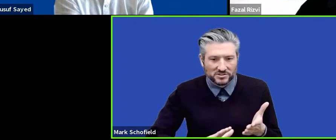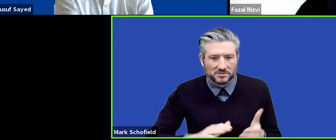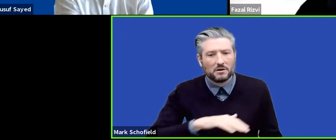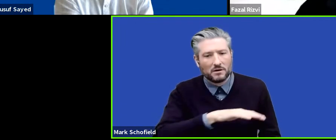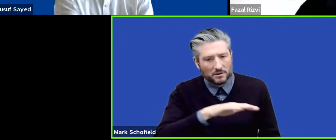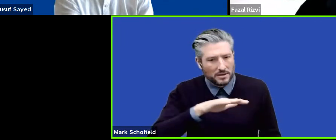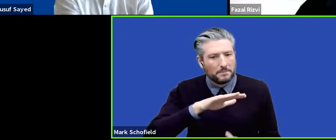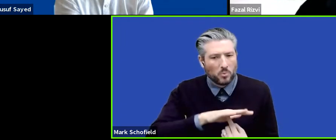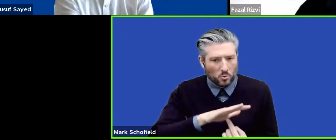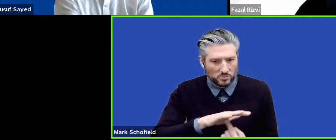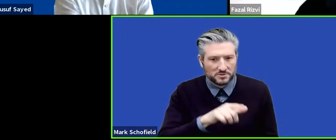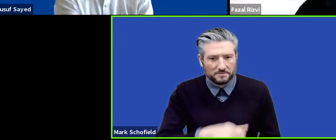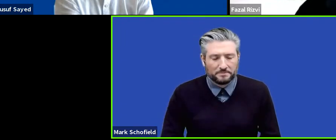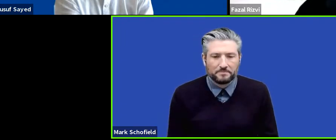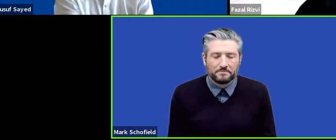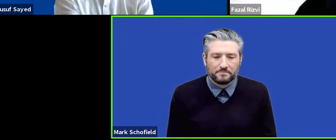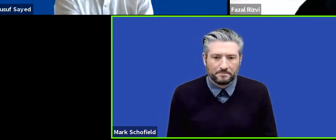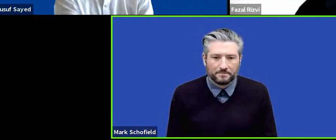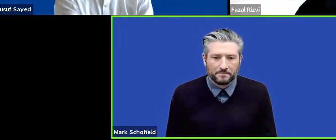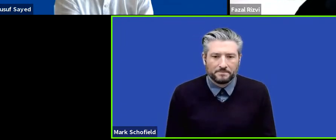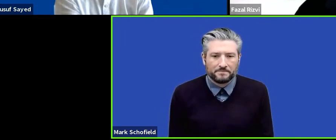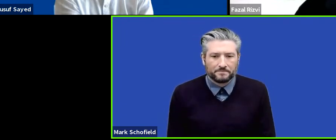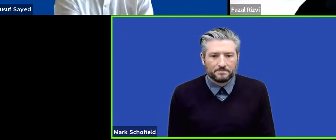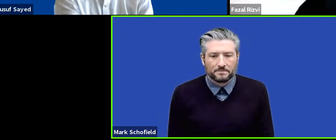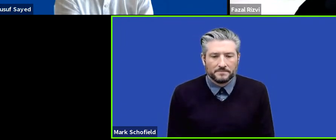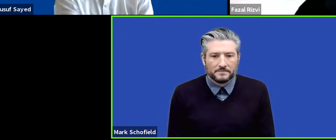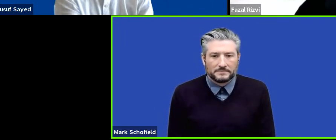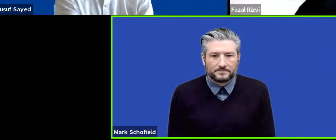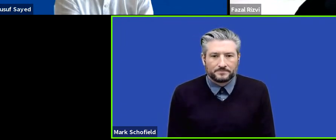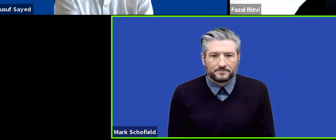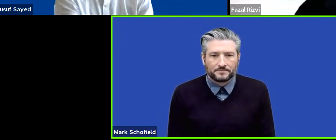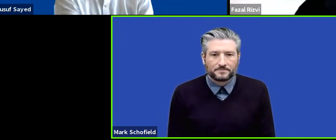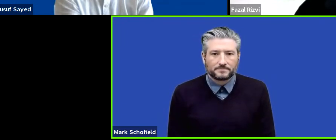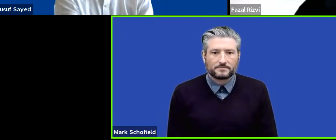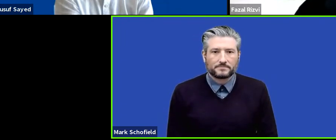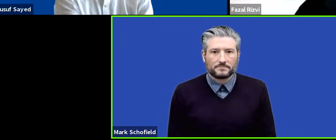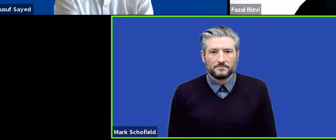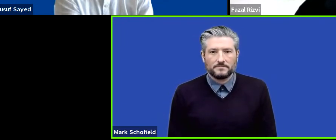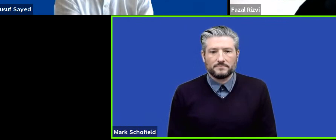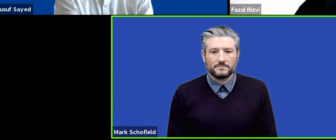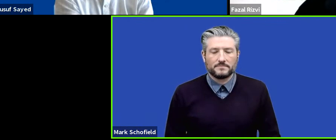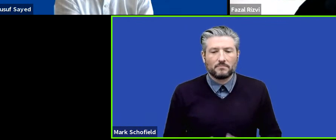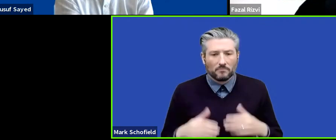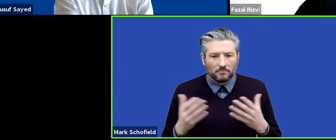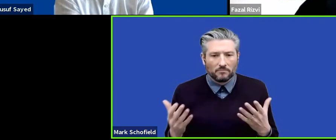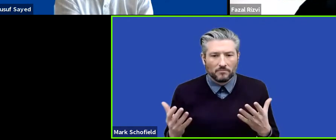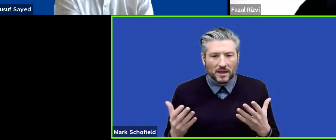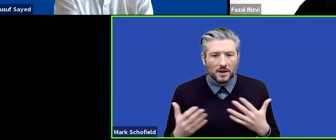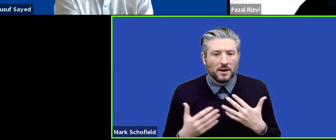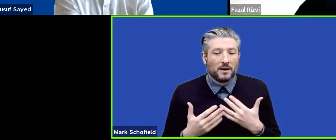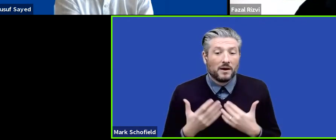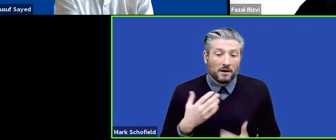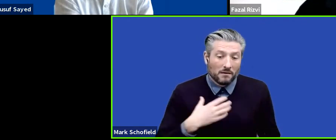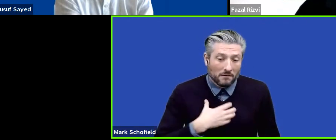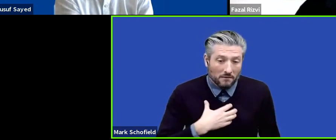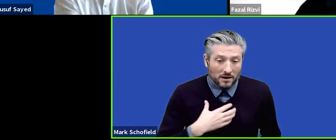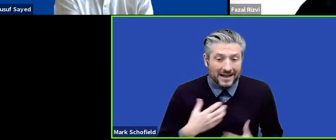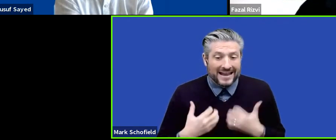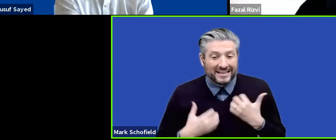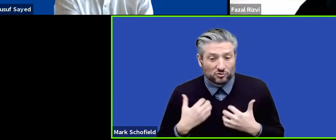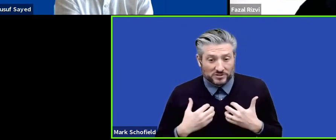matters. And yet the grounded experience was always in conflict with global